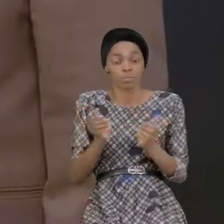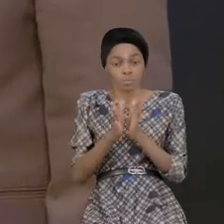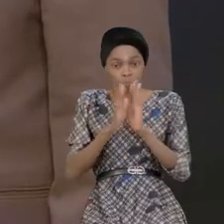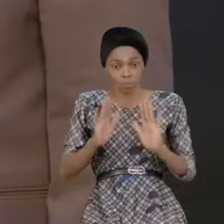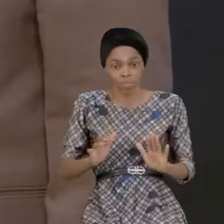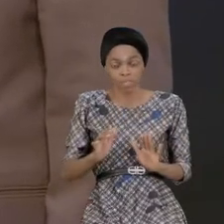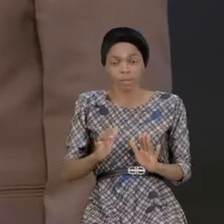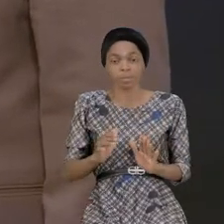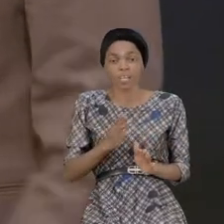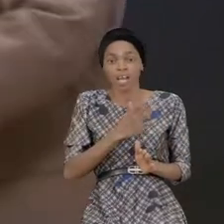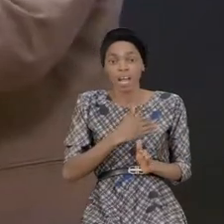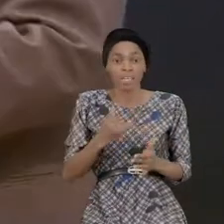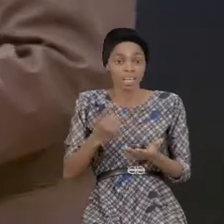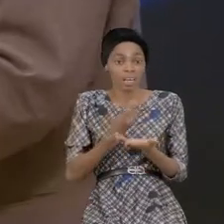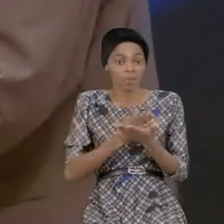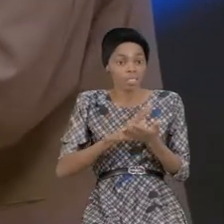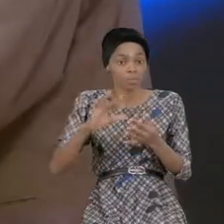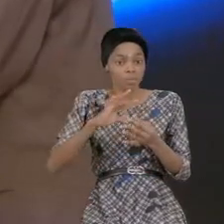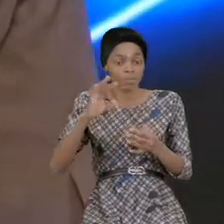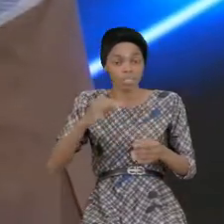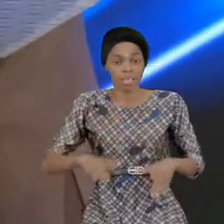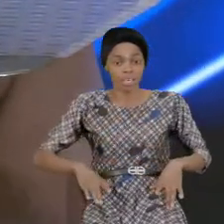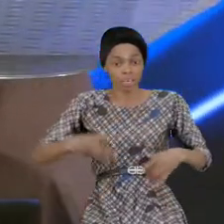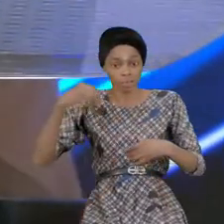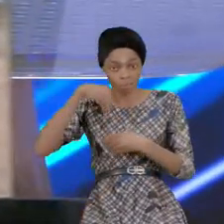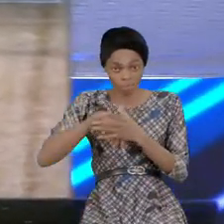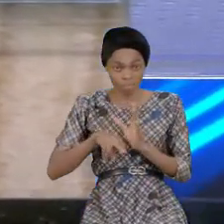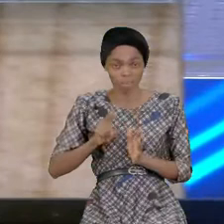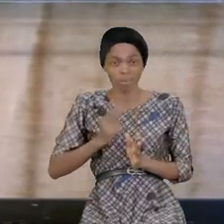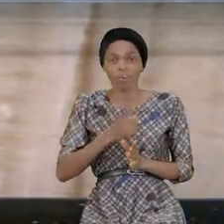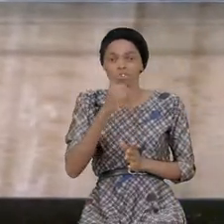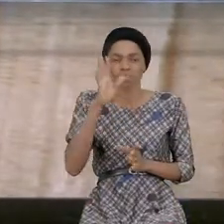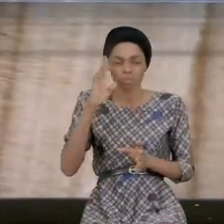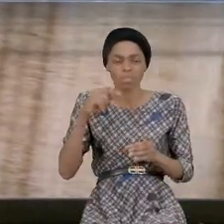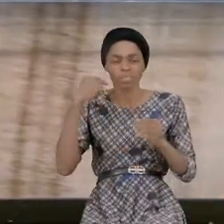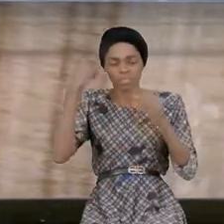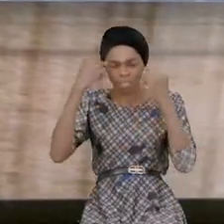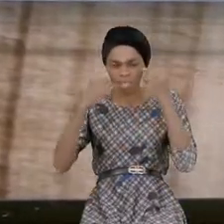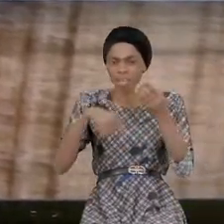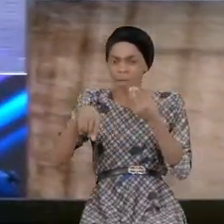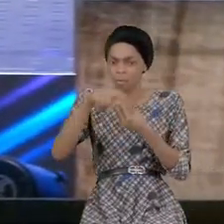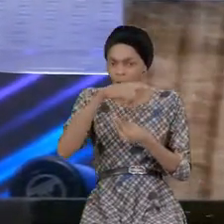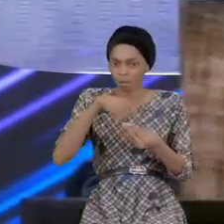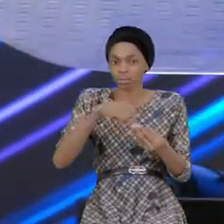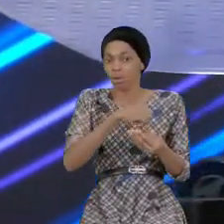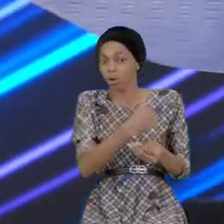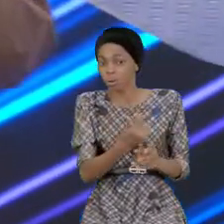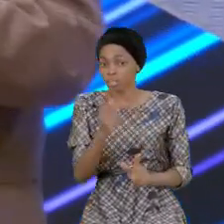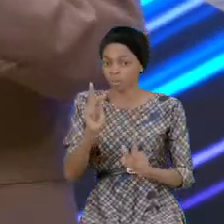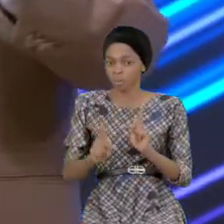lives within us, we'll consider other people and we'll live with